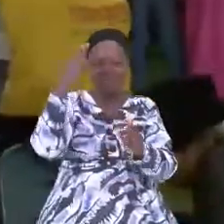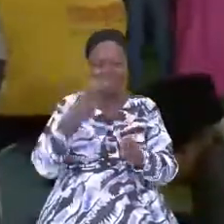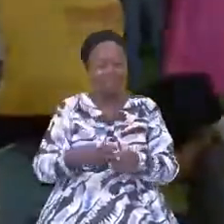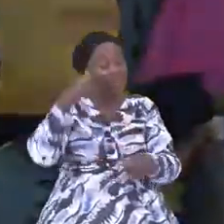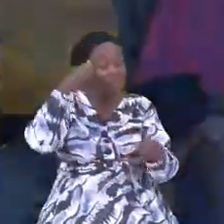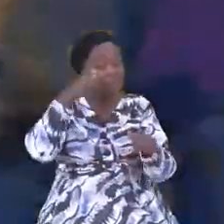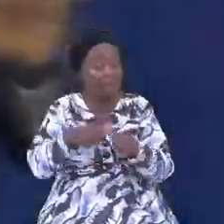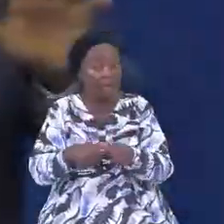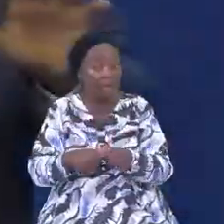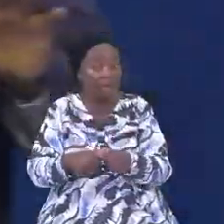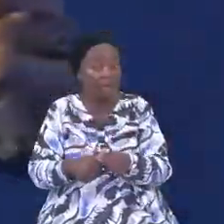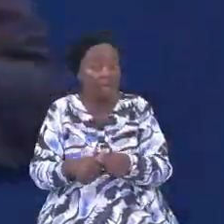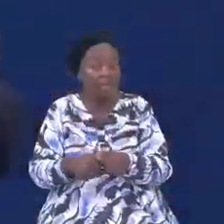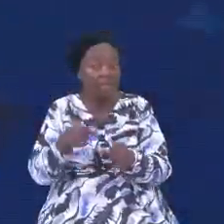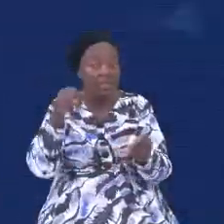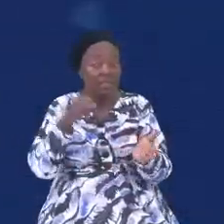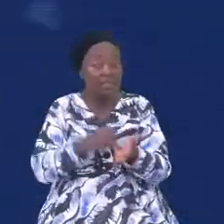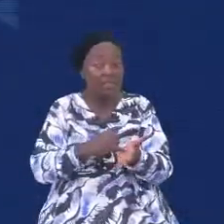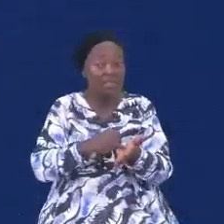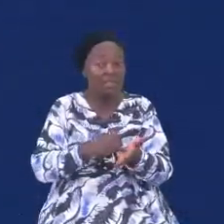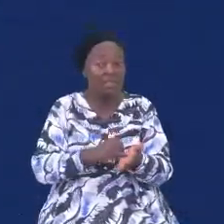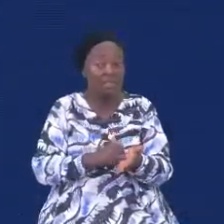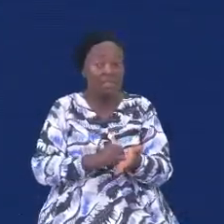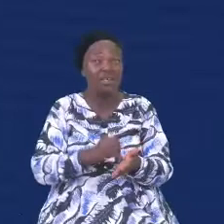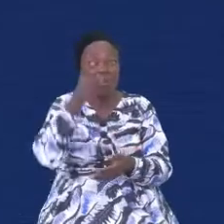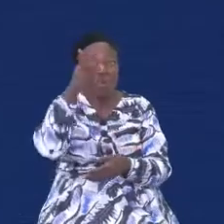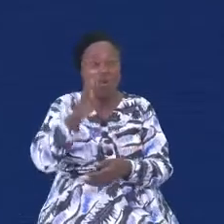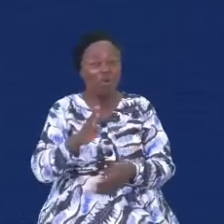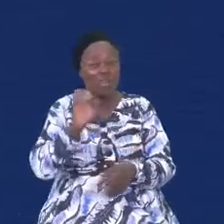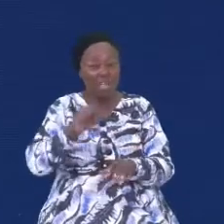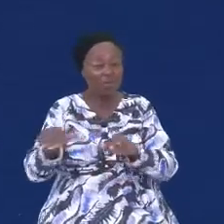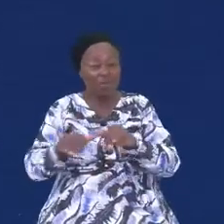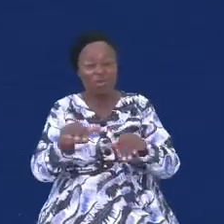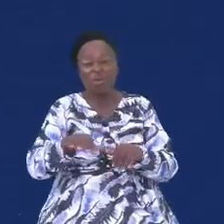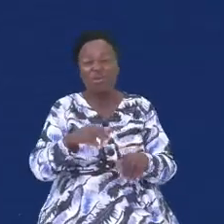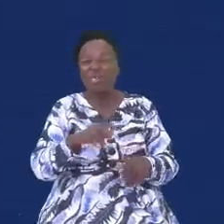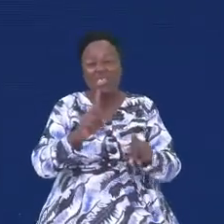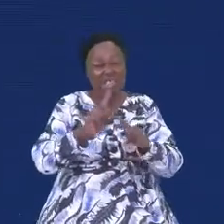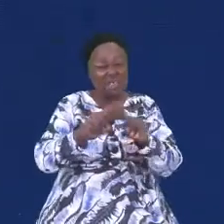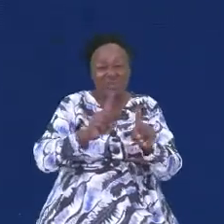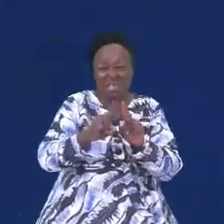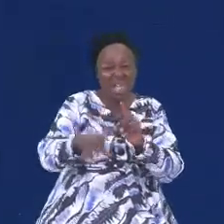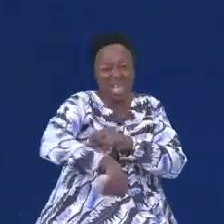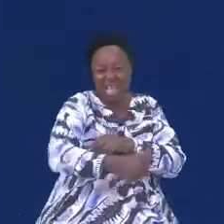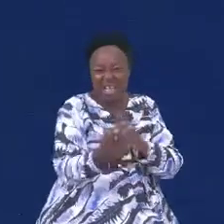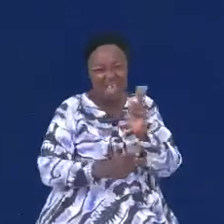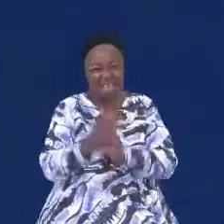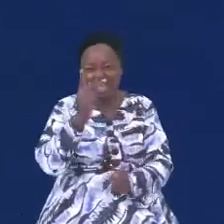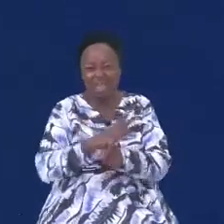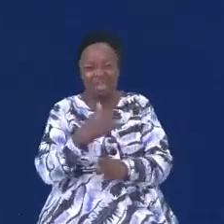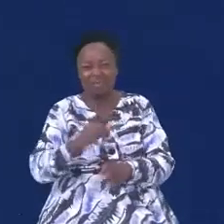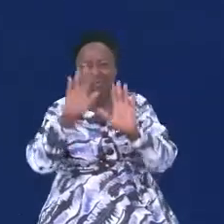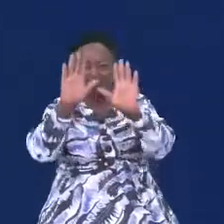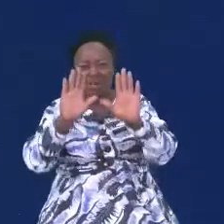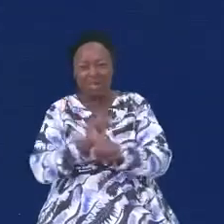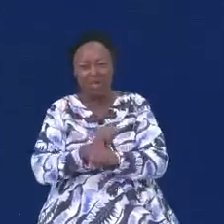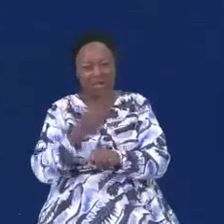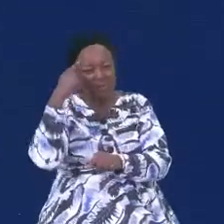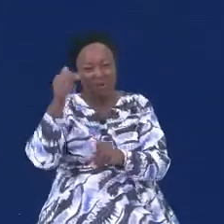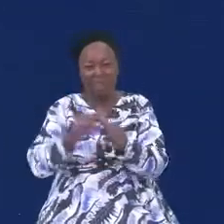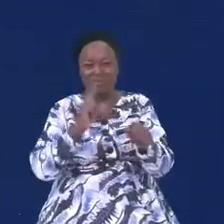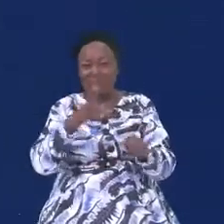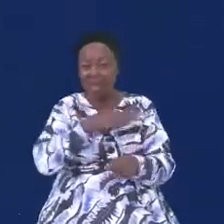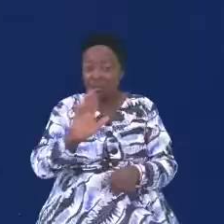Remember, it's done, every kind of miracle for everyone, and yours will not be